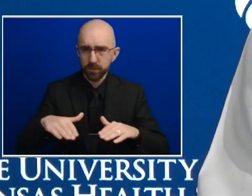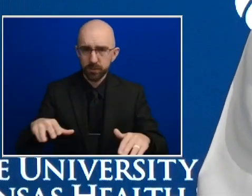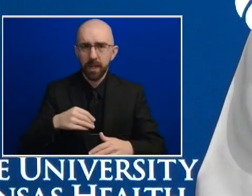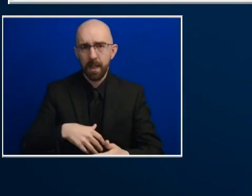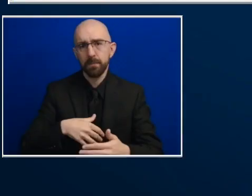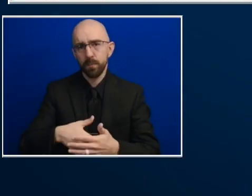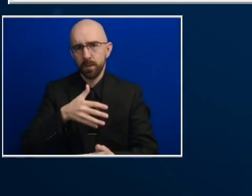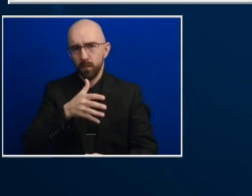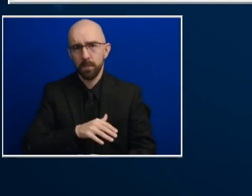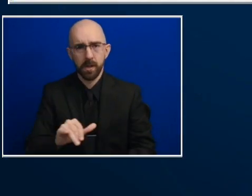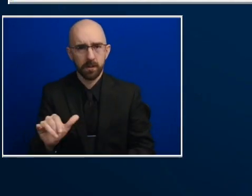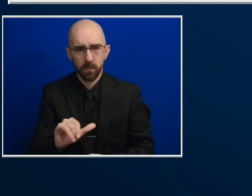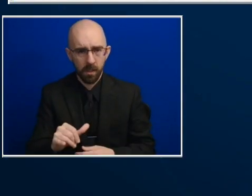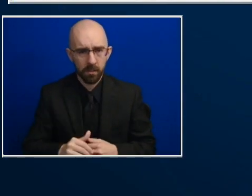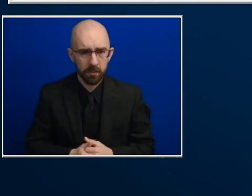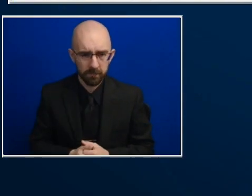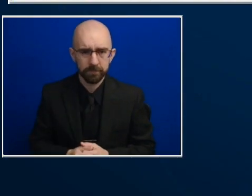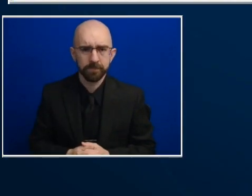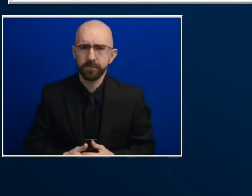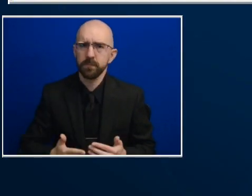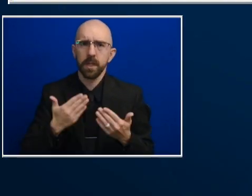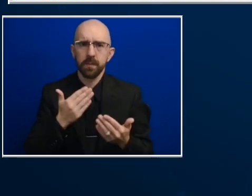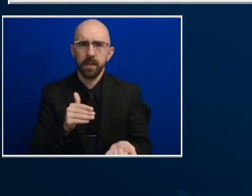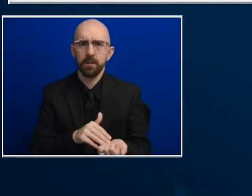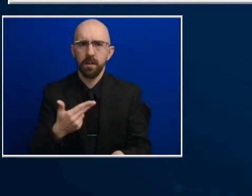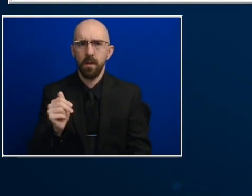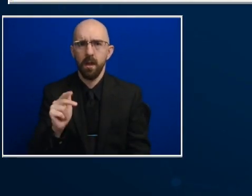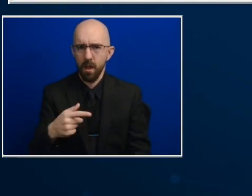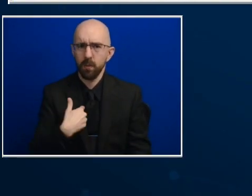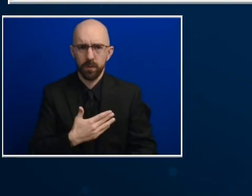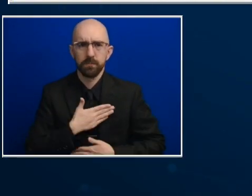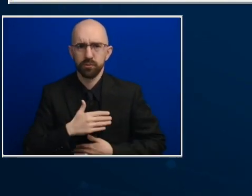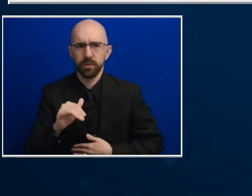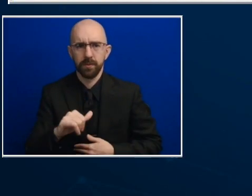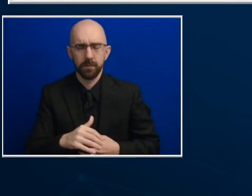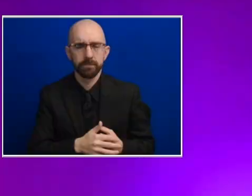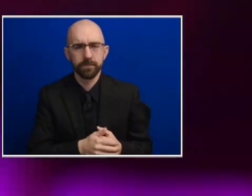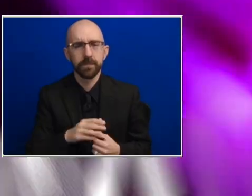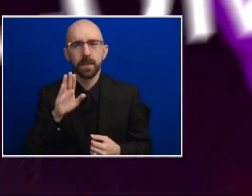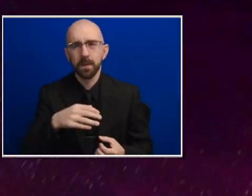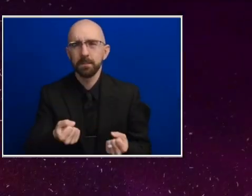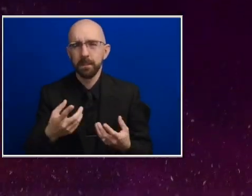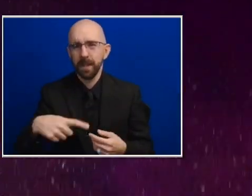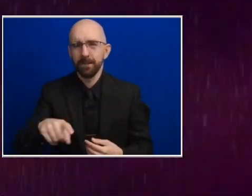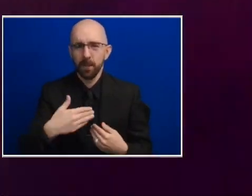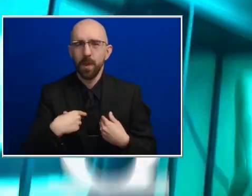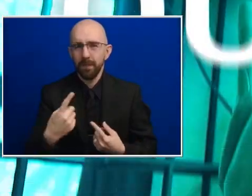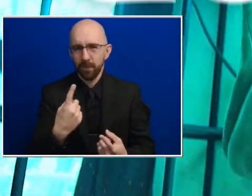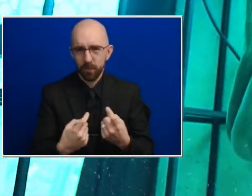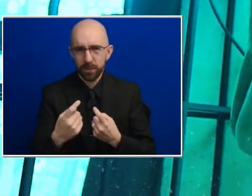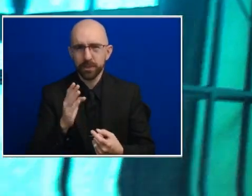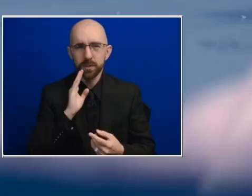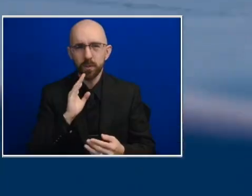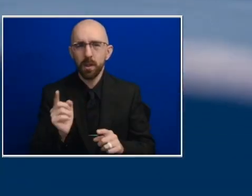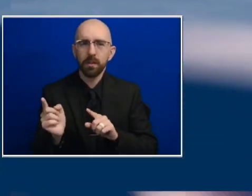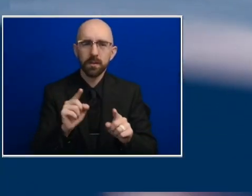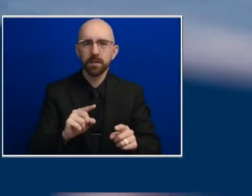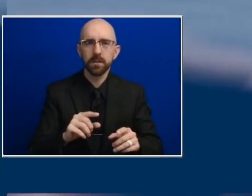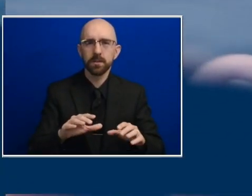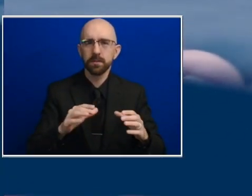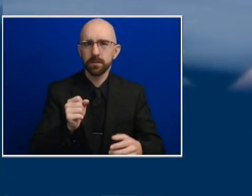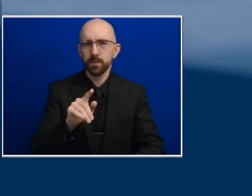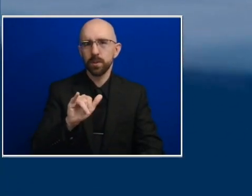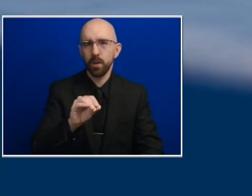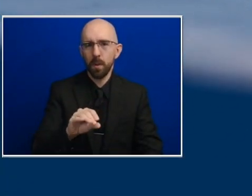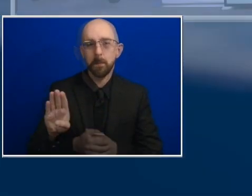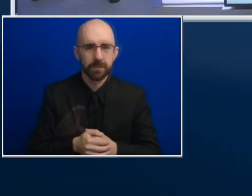well. Great. Well, thank you, Doc Hawk. Really appreciate it. We know many of you have questions, so let's head to Studio B with Dr. Alexis